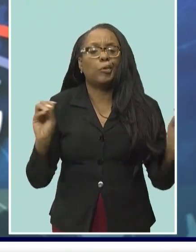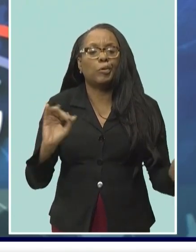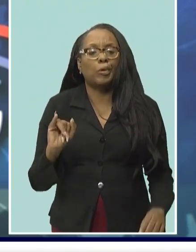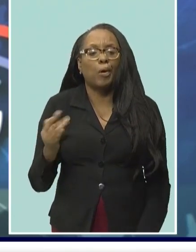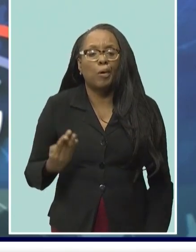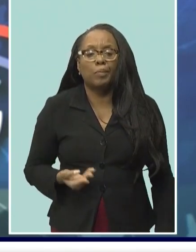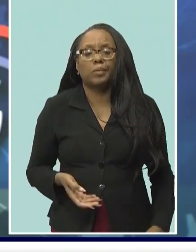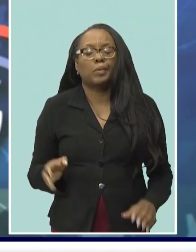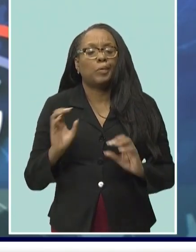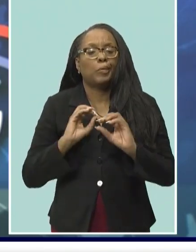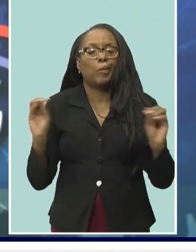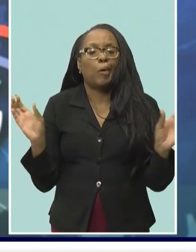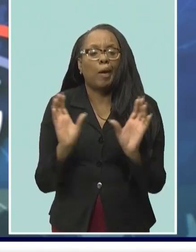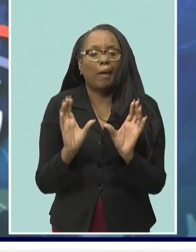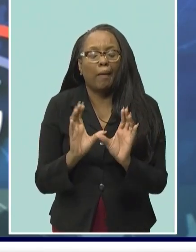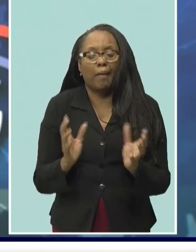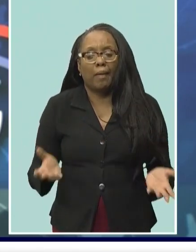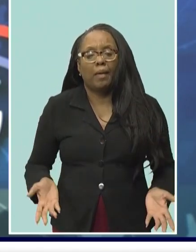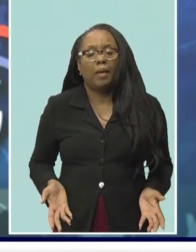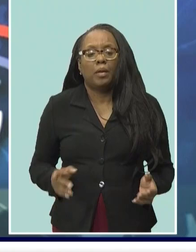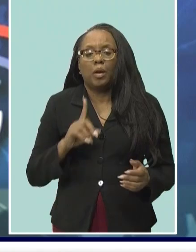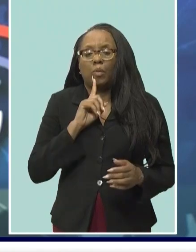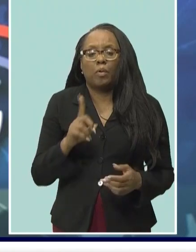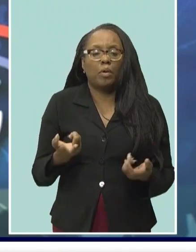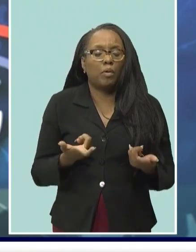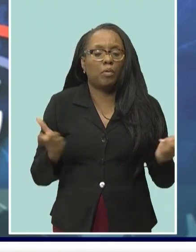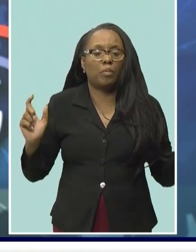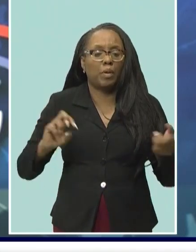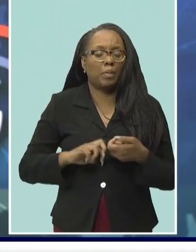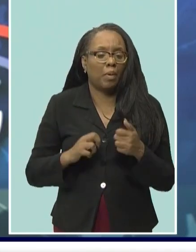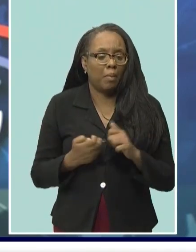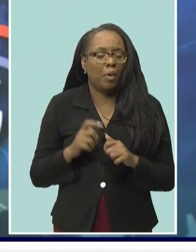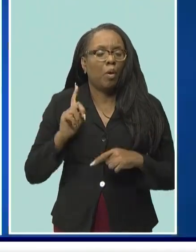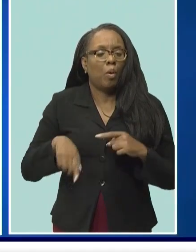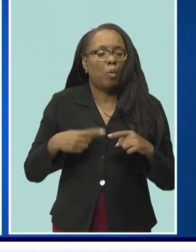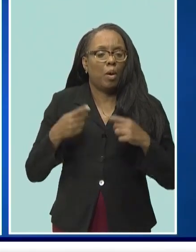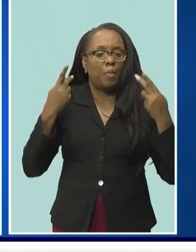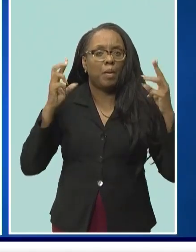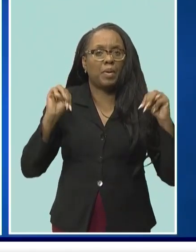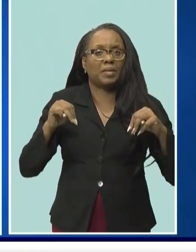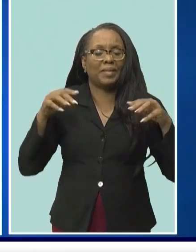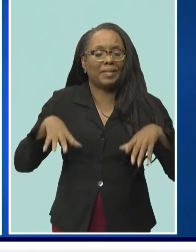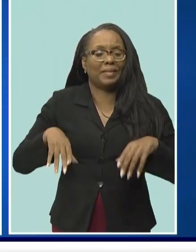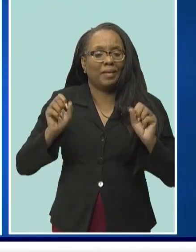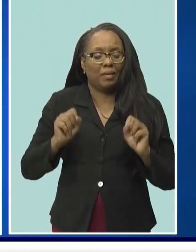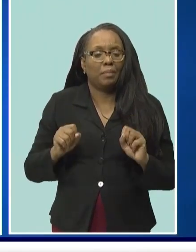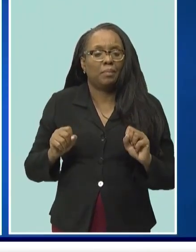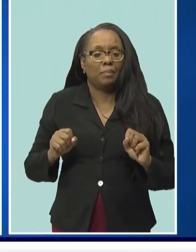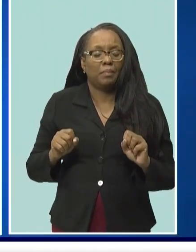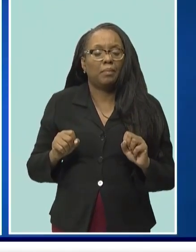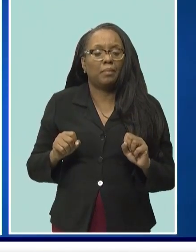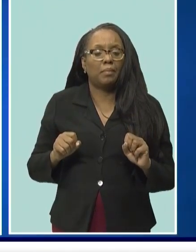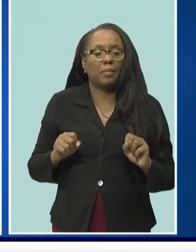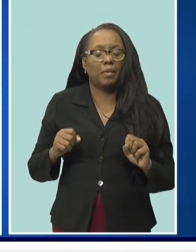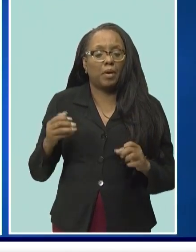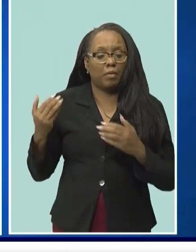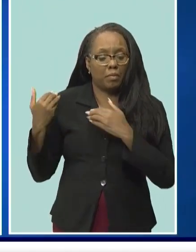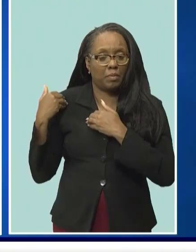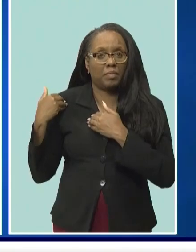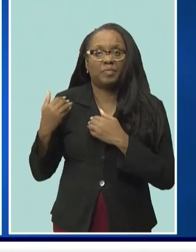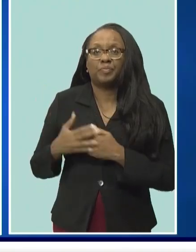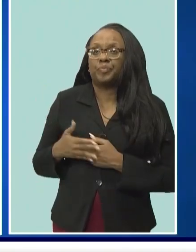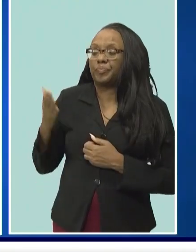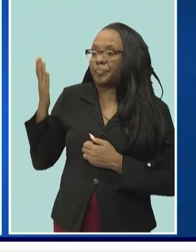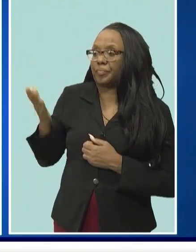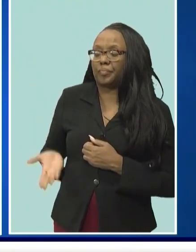institutions. This, she says, caused her distress on assuming office. We are now, regrettably, reaping